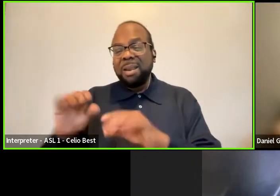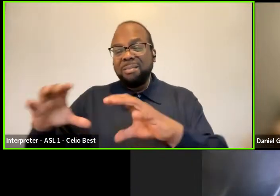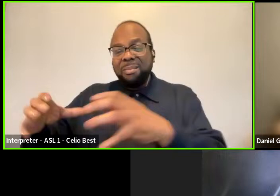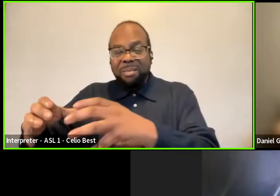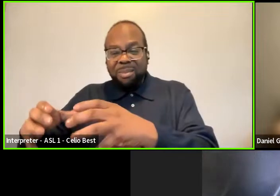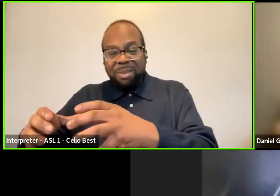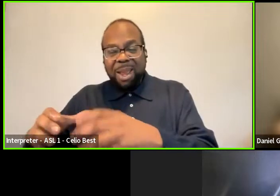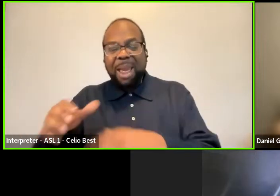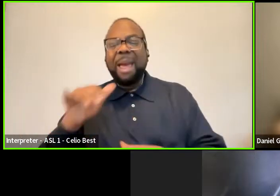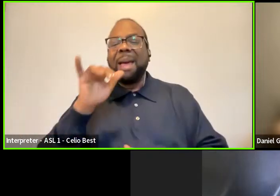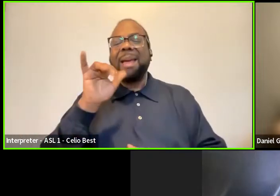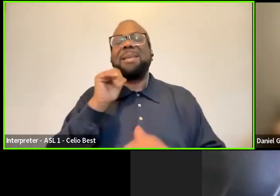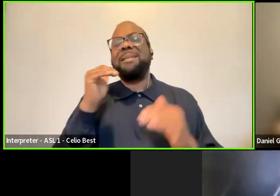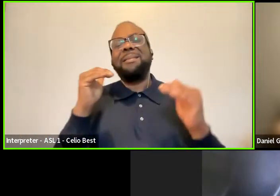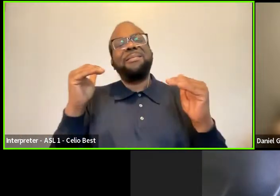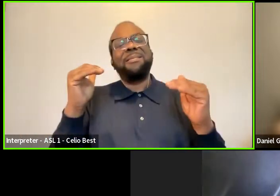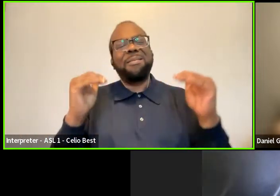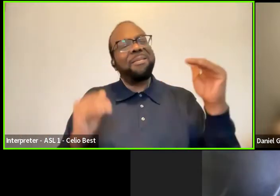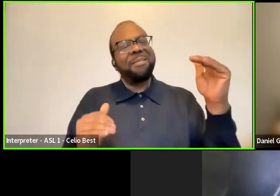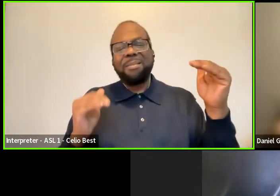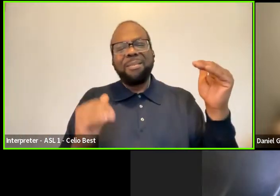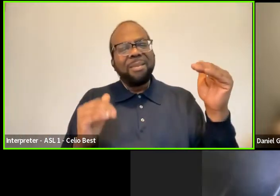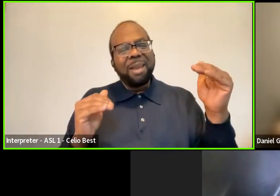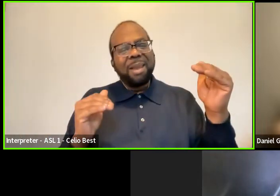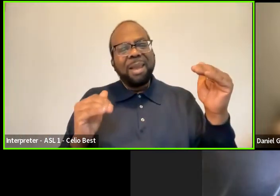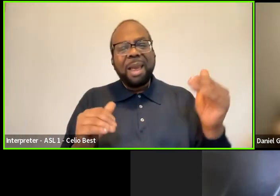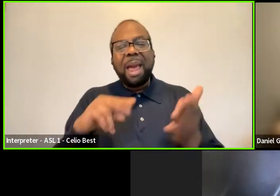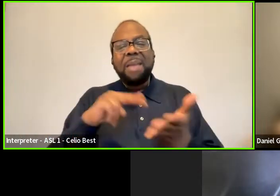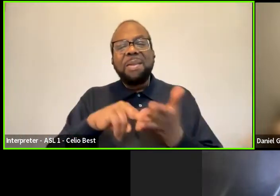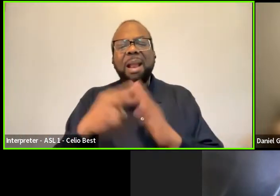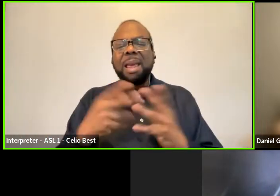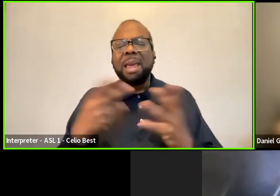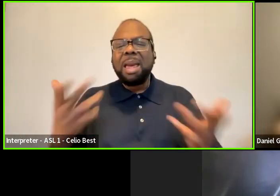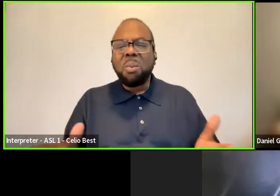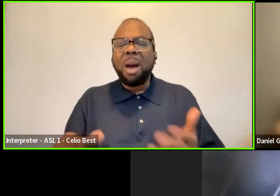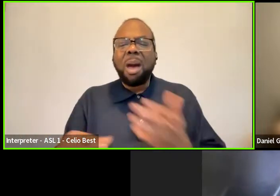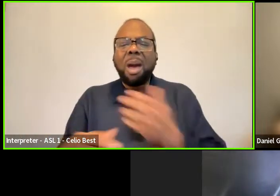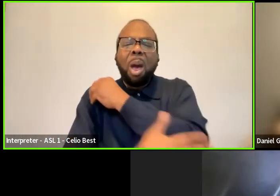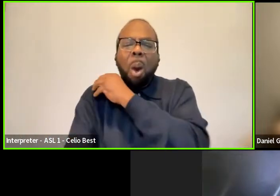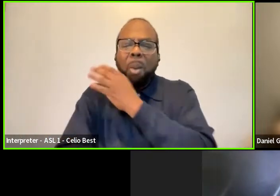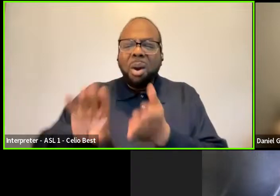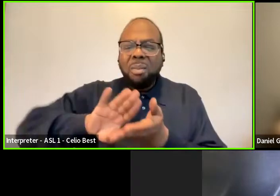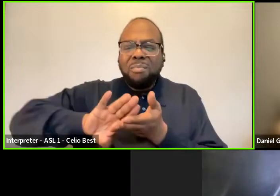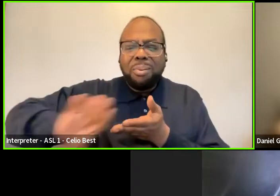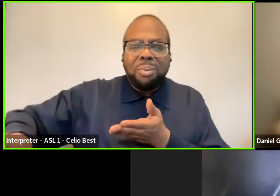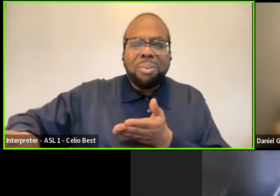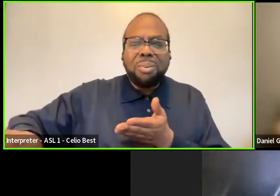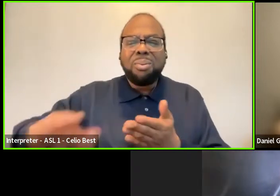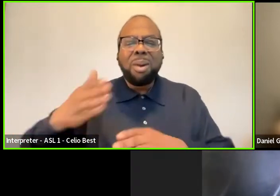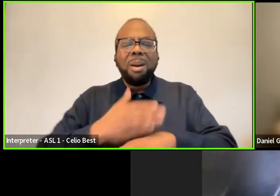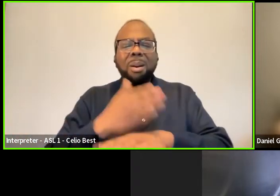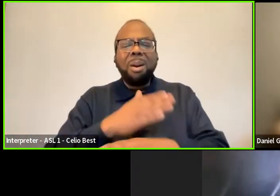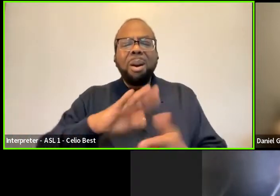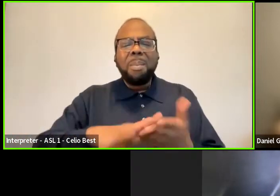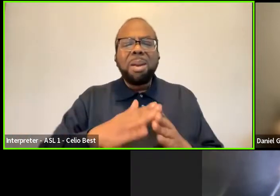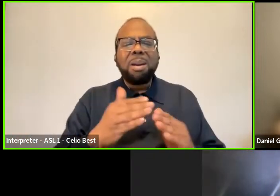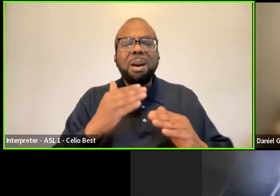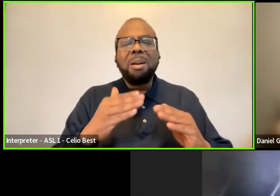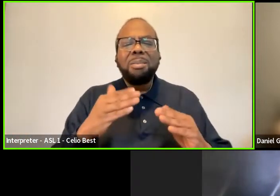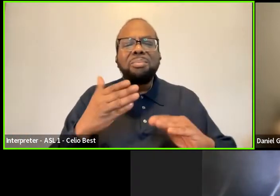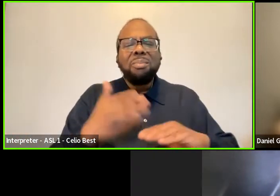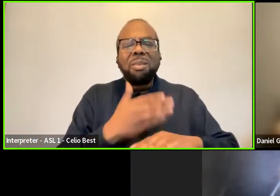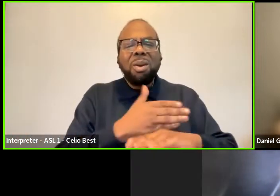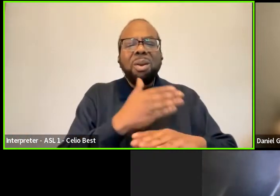is just unfair. That leads to gentrification. That leads to displacement. That leads to an overburdening of